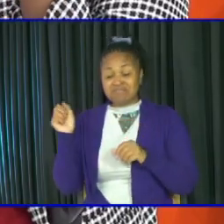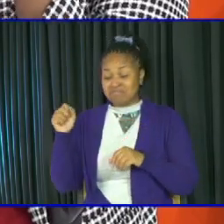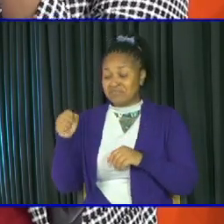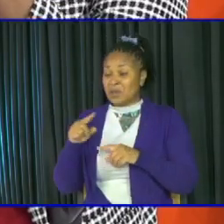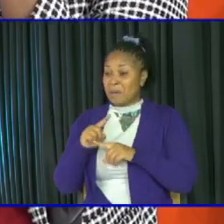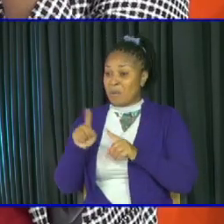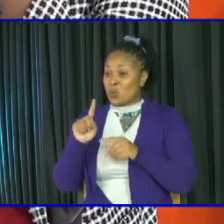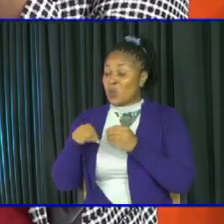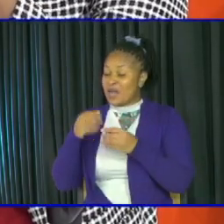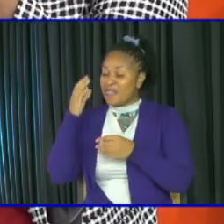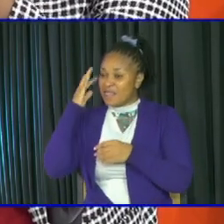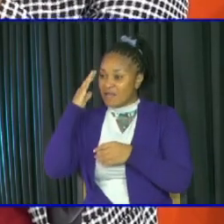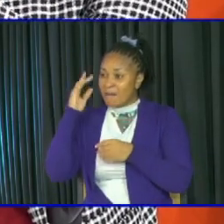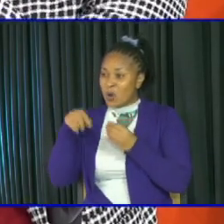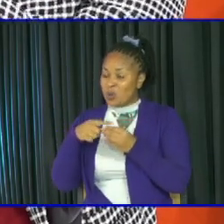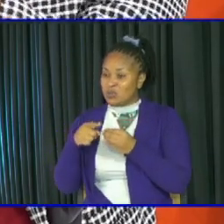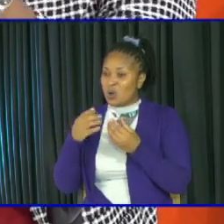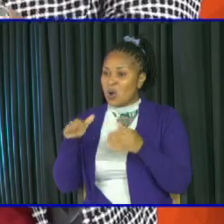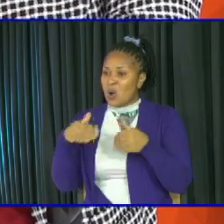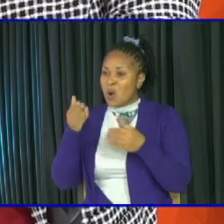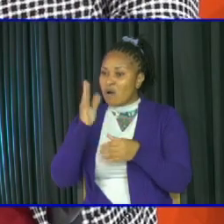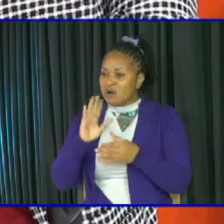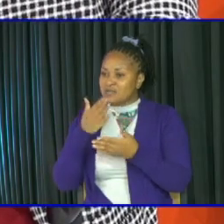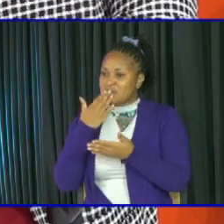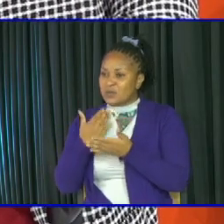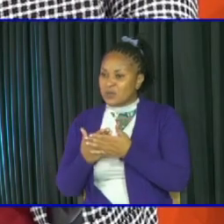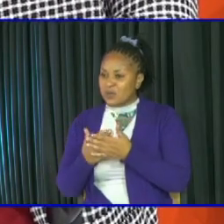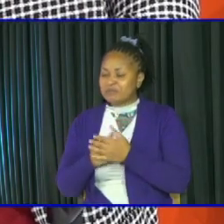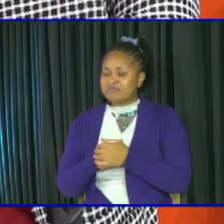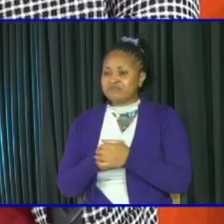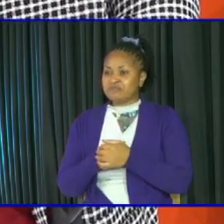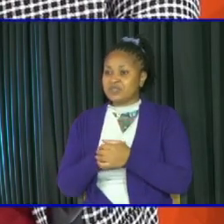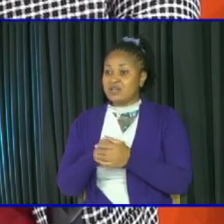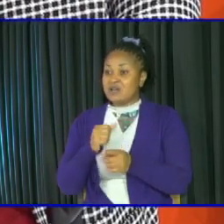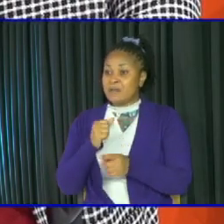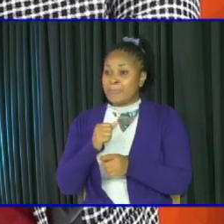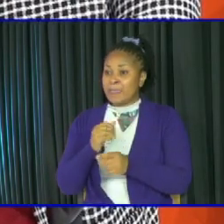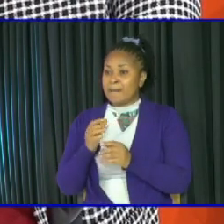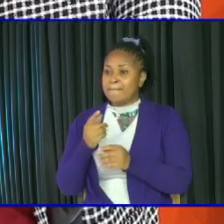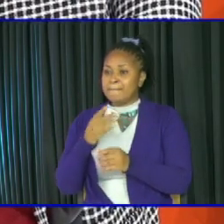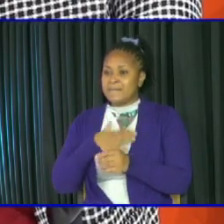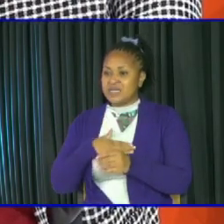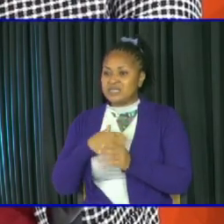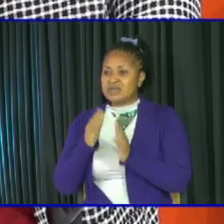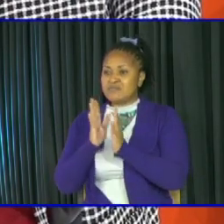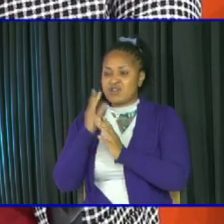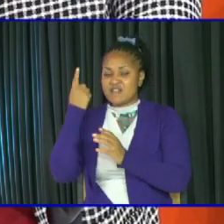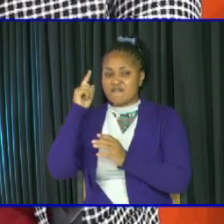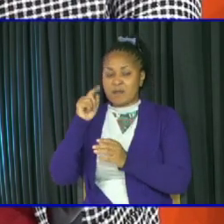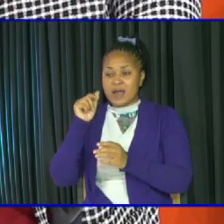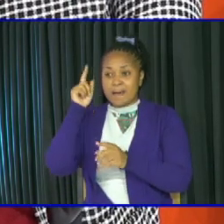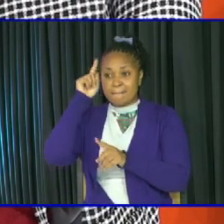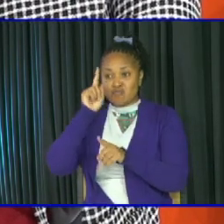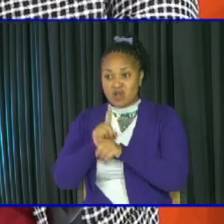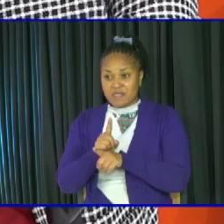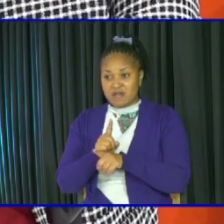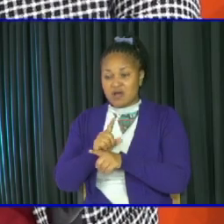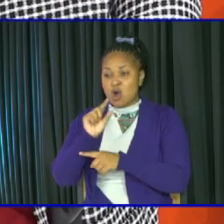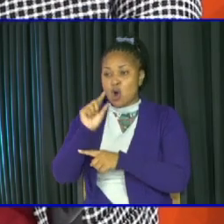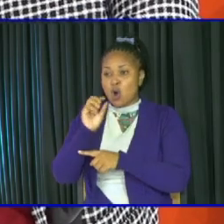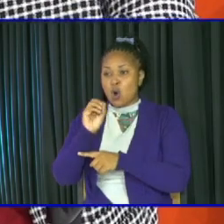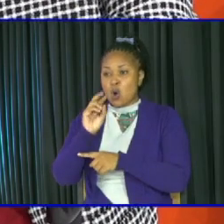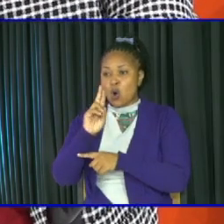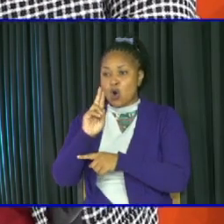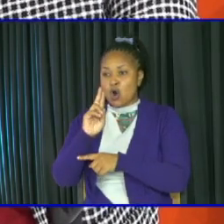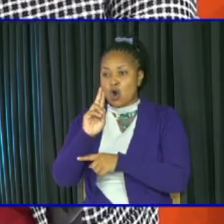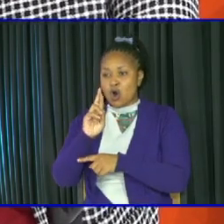of how God has been good, when I tell you about brethren right now, and I'm asking brethren to pray for my brother Glassell's garden. One